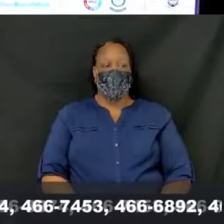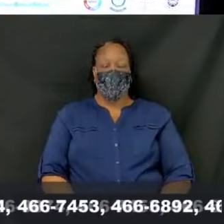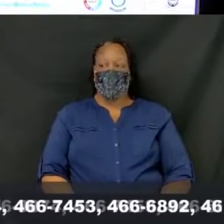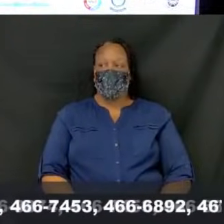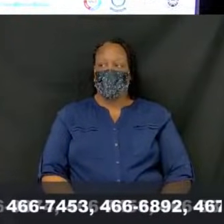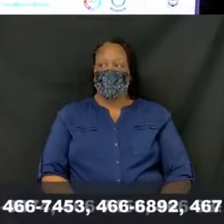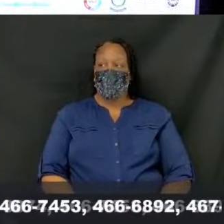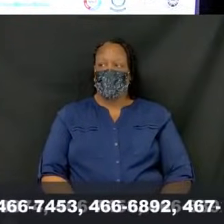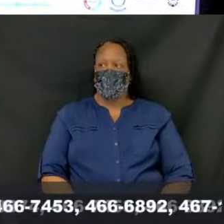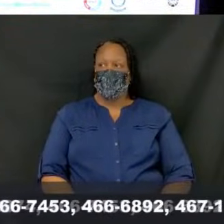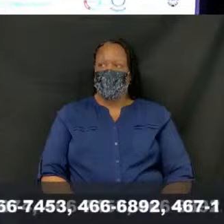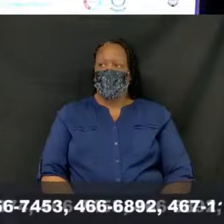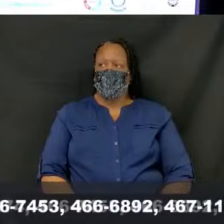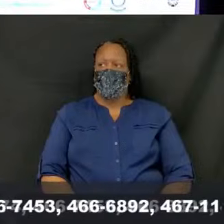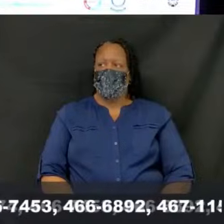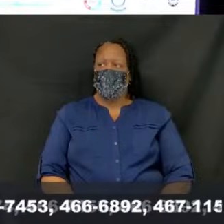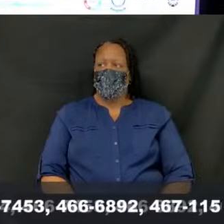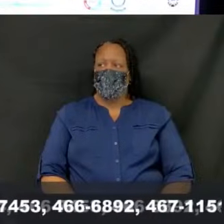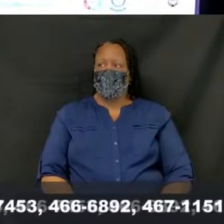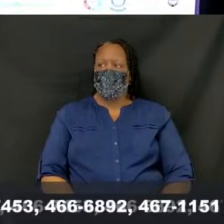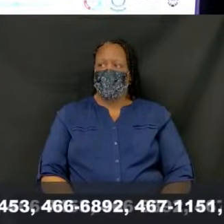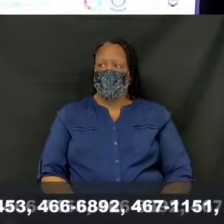Thank you, Chair.